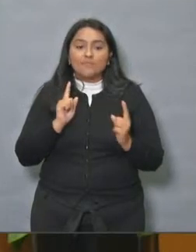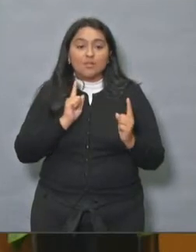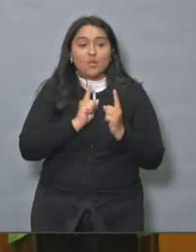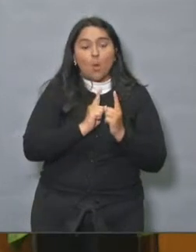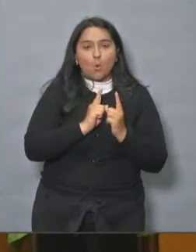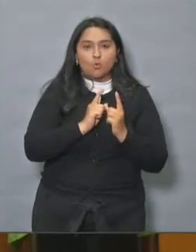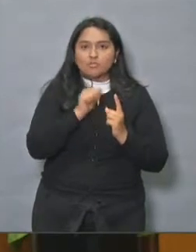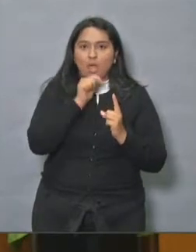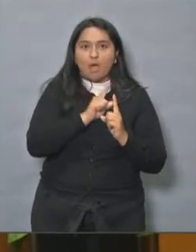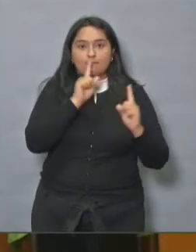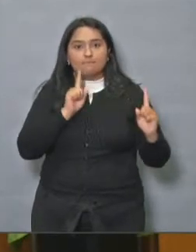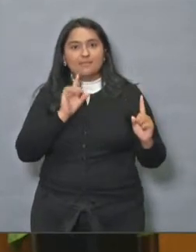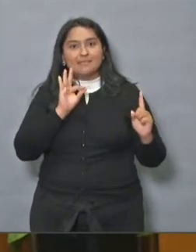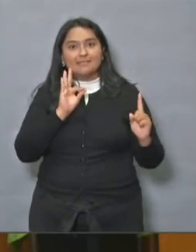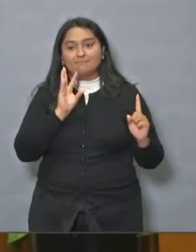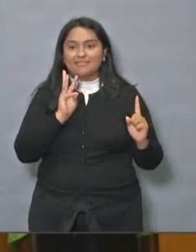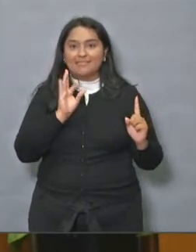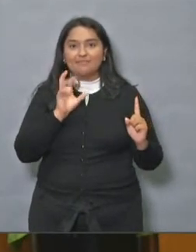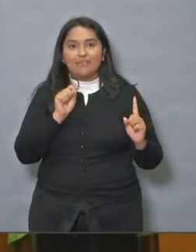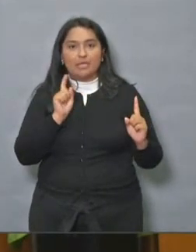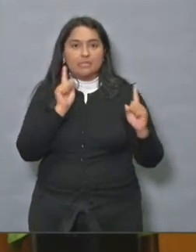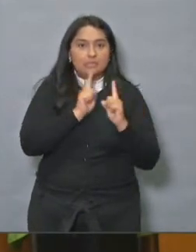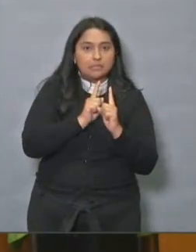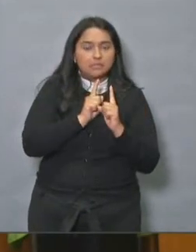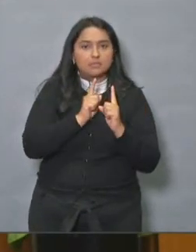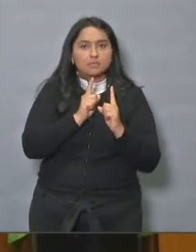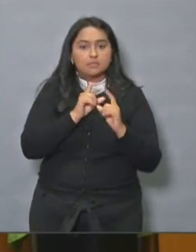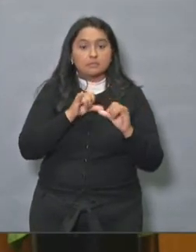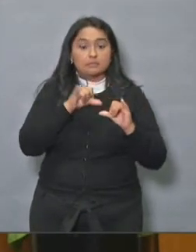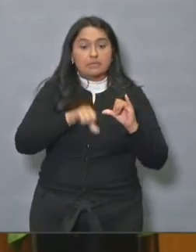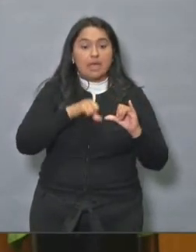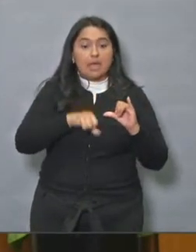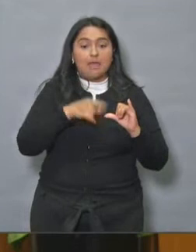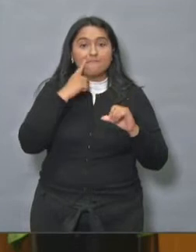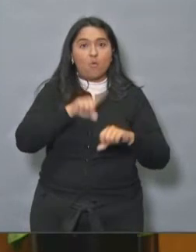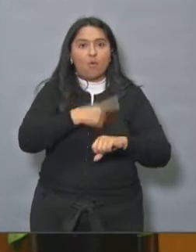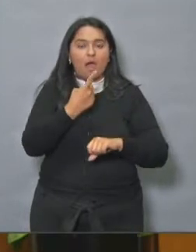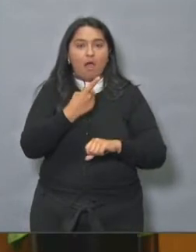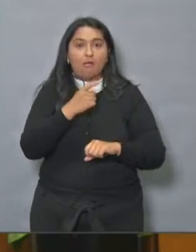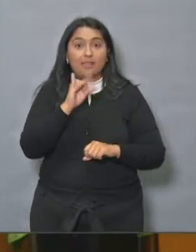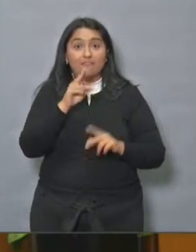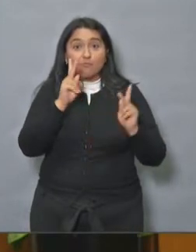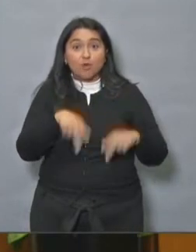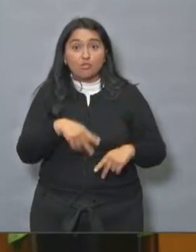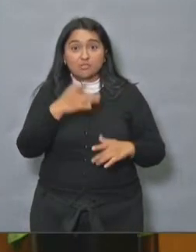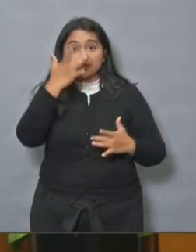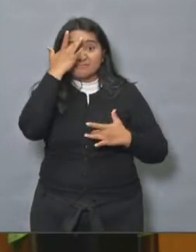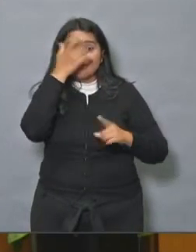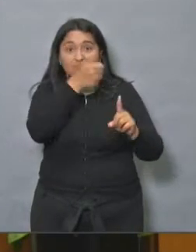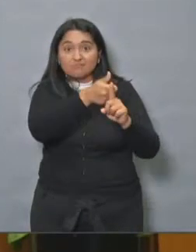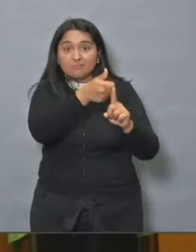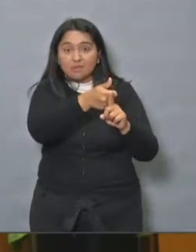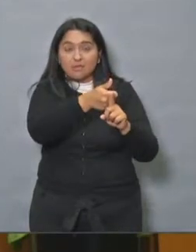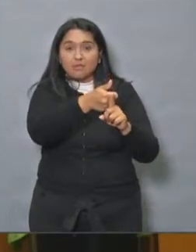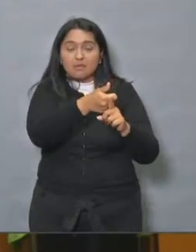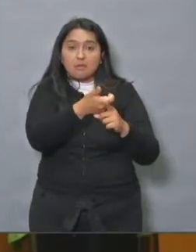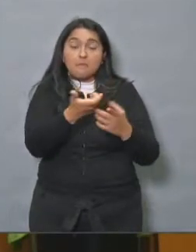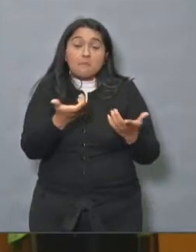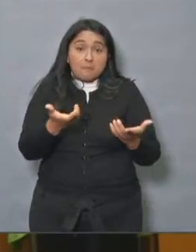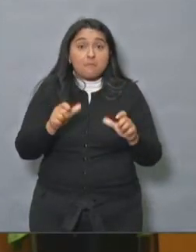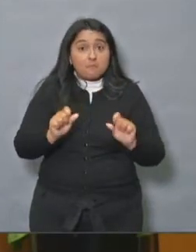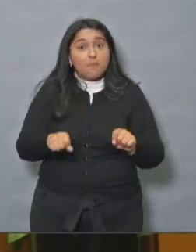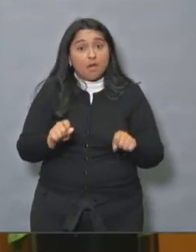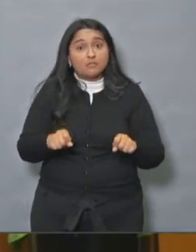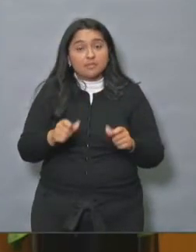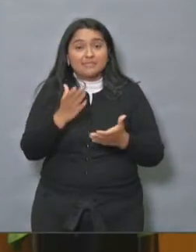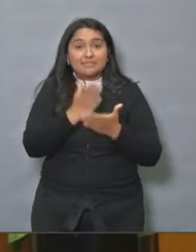6 feet, and you're there for a while, if there is an infected person that's nearby, you're likely there's likely